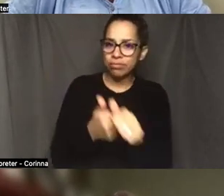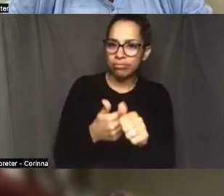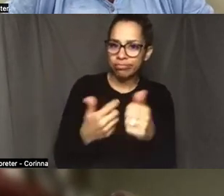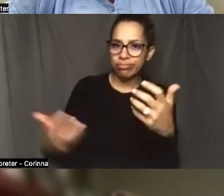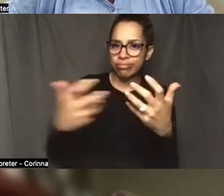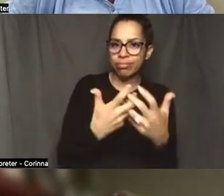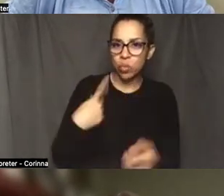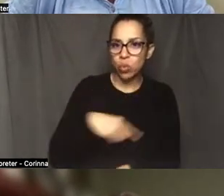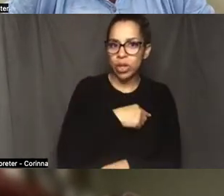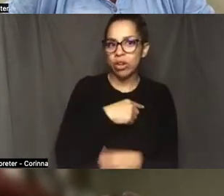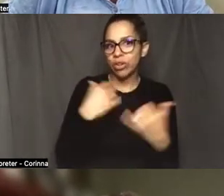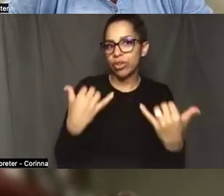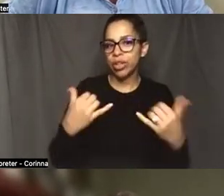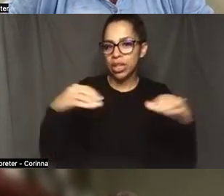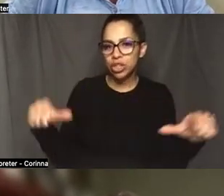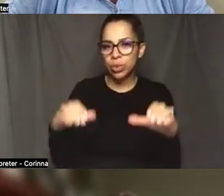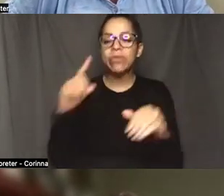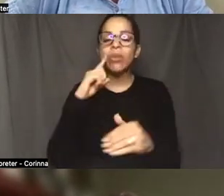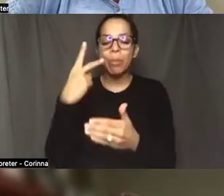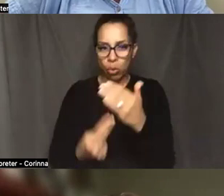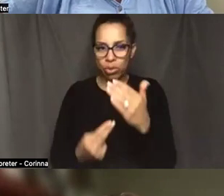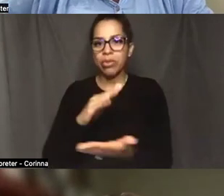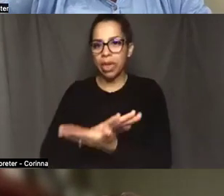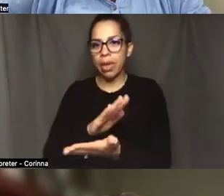doing on both campuses.